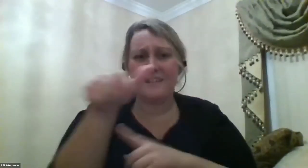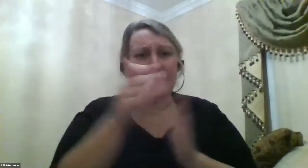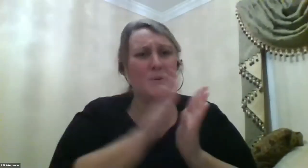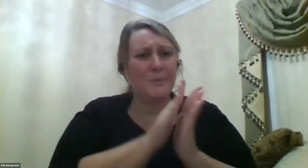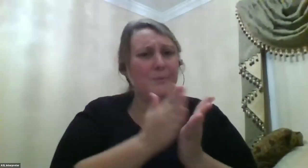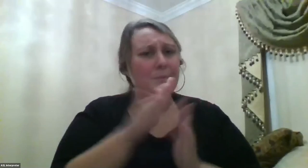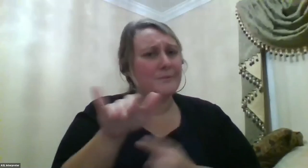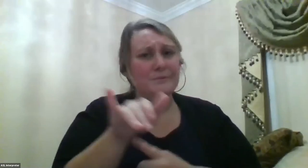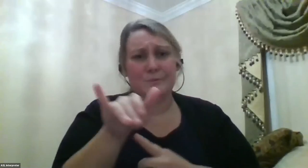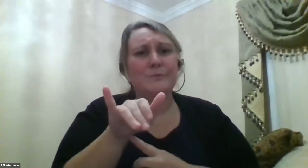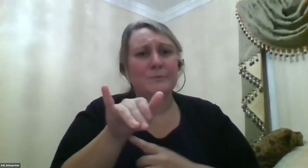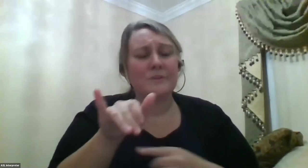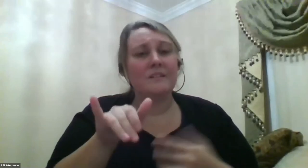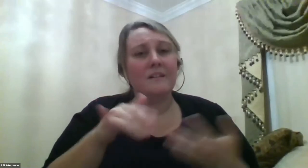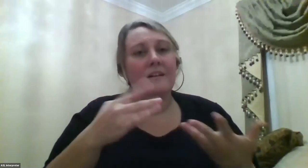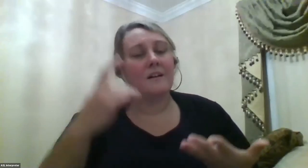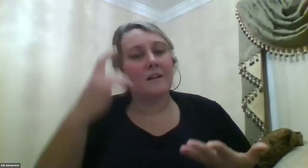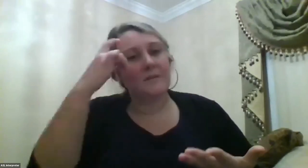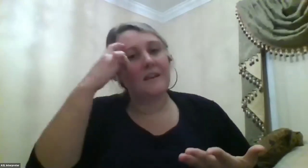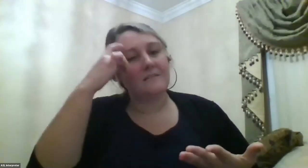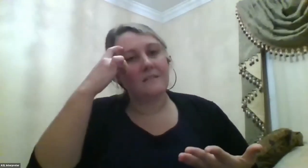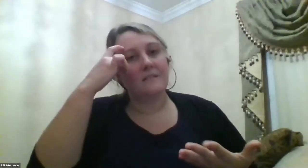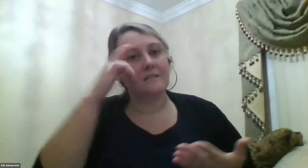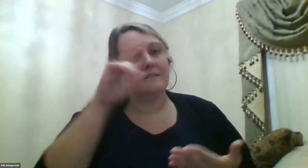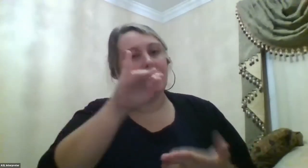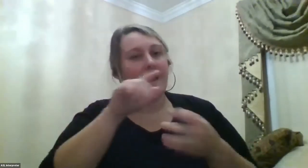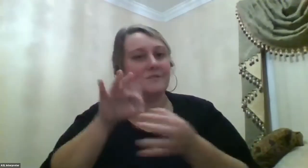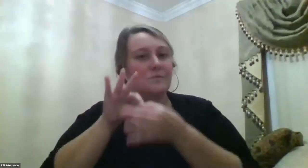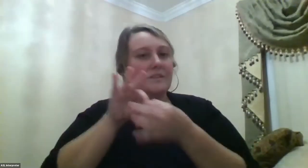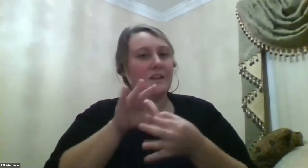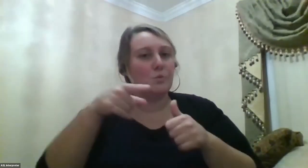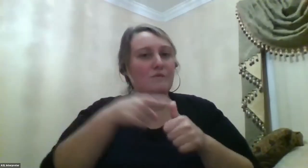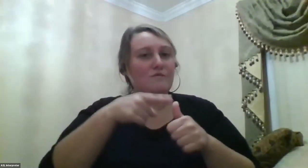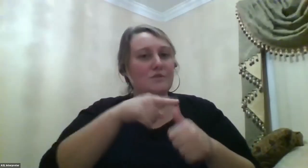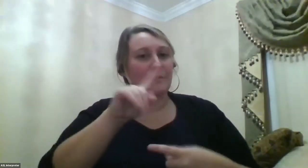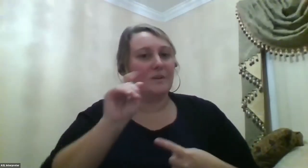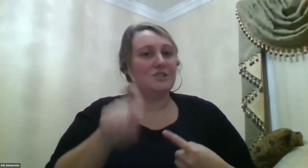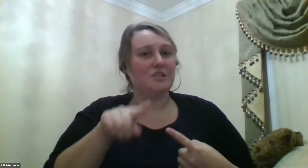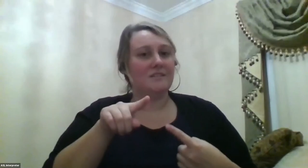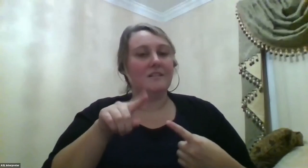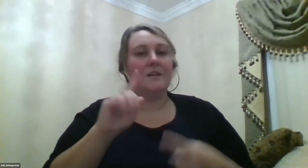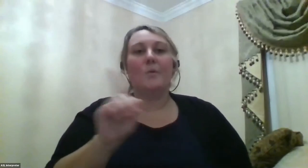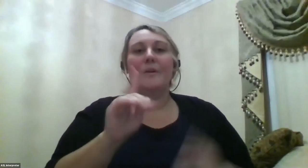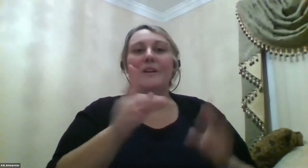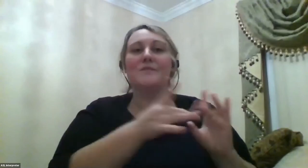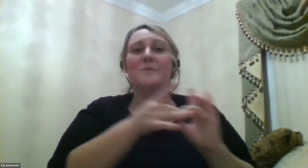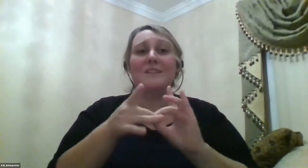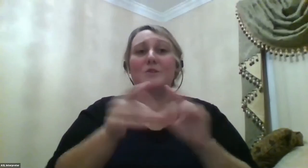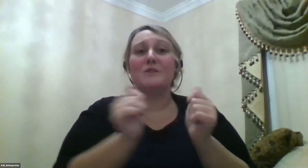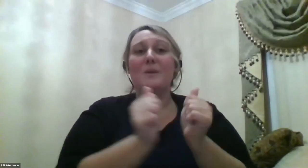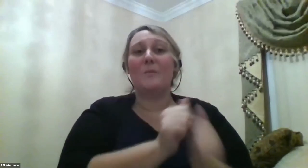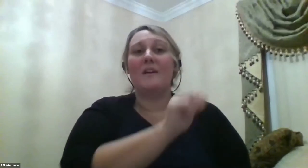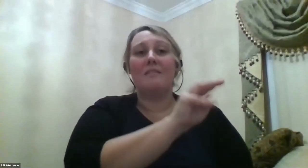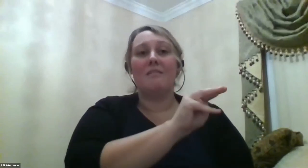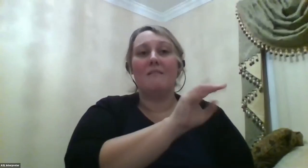And so I was just, which I think actually circles back to the first question around, you know, where does the relationship between mythology and sci-fi and also where does